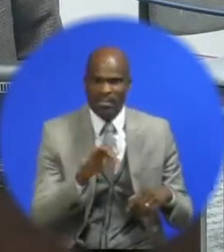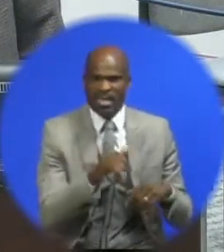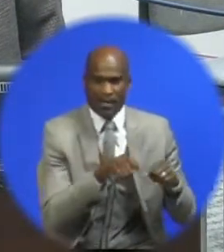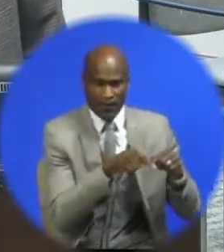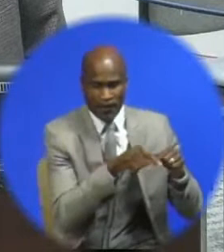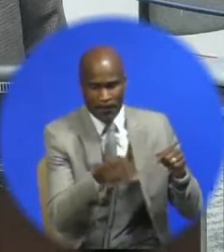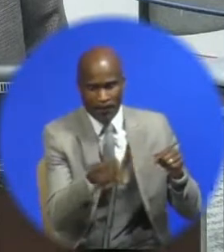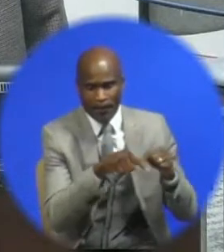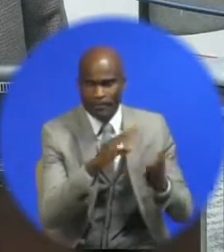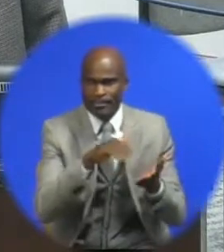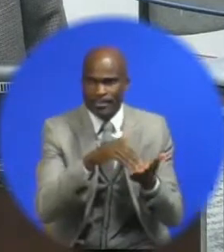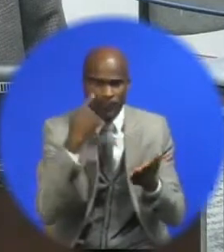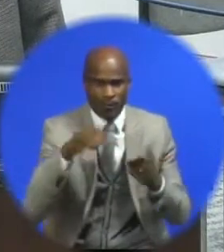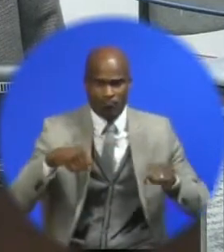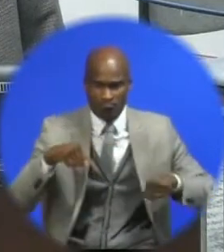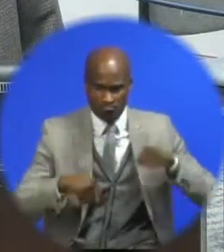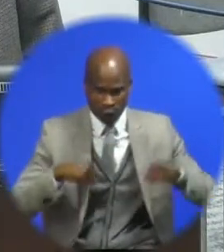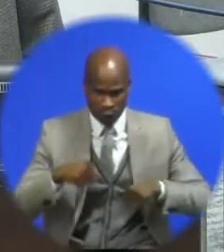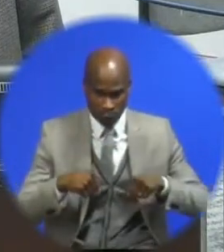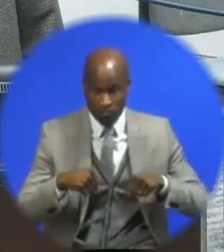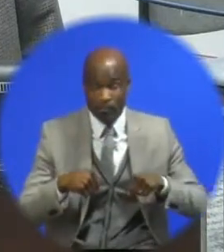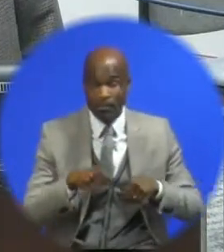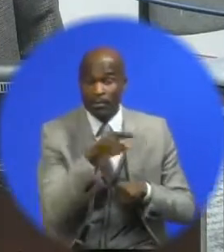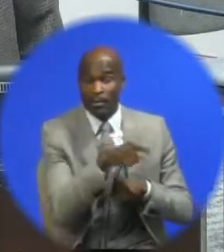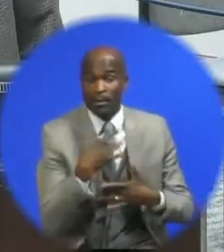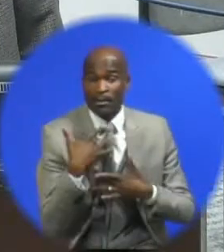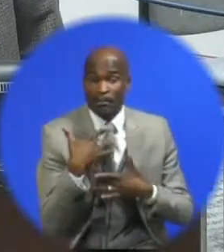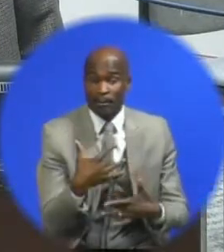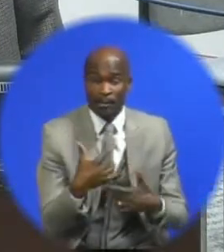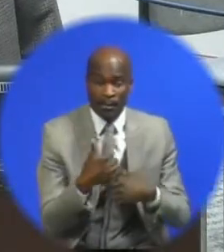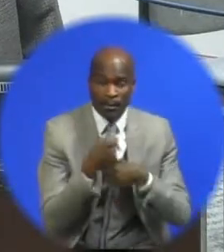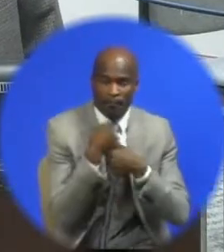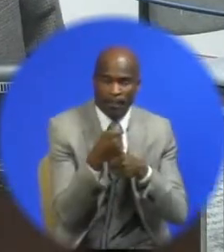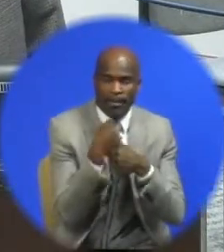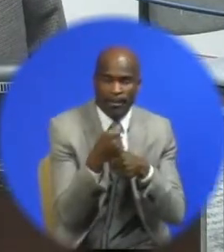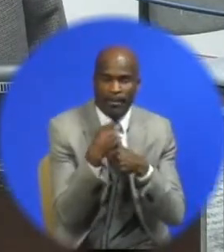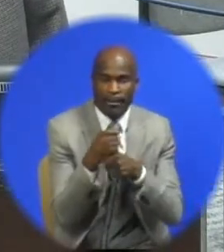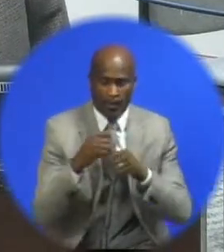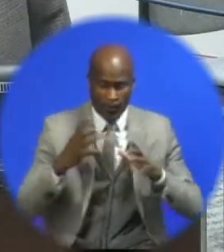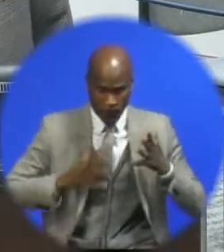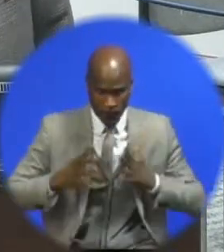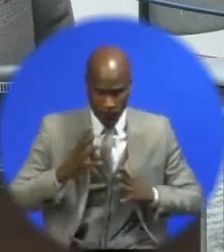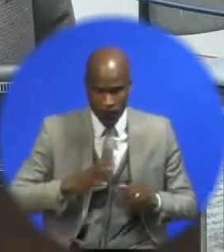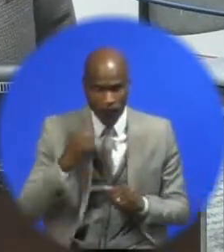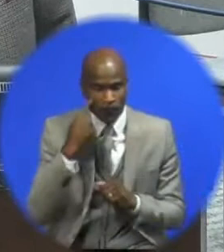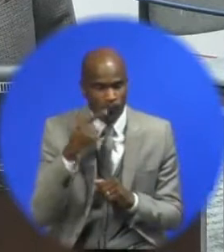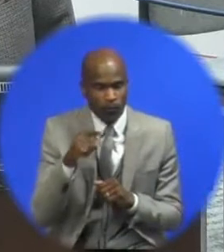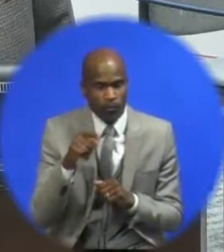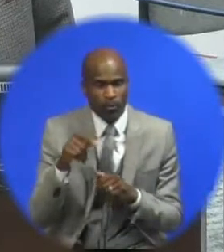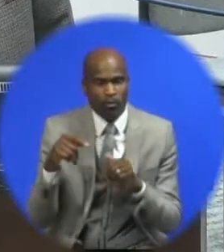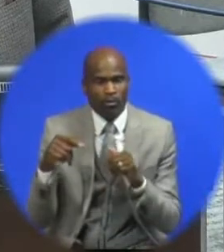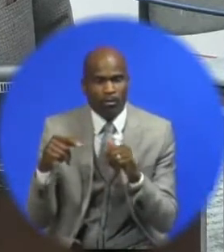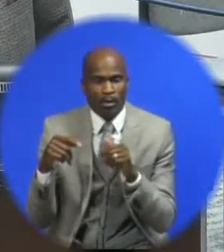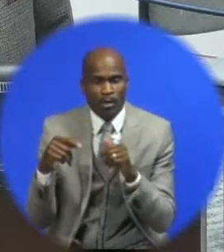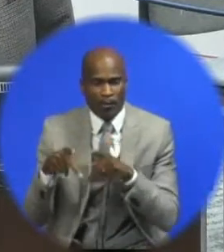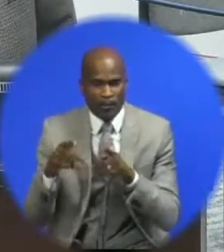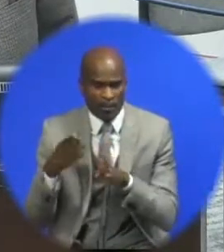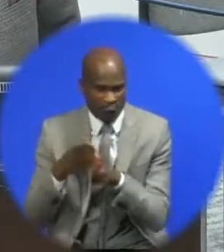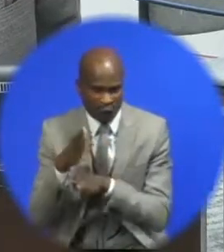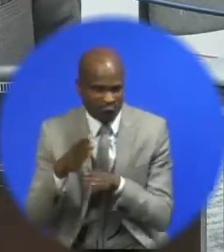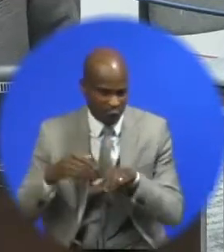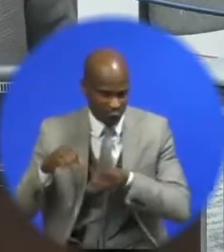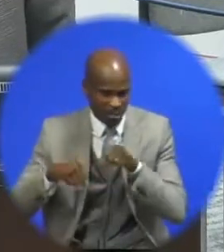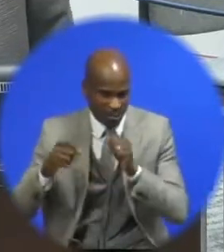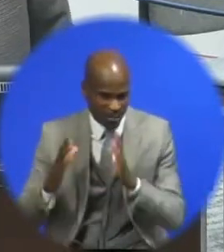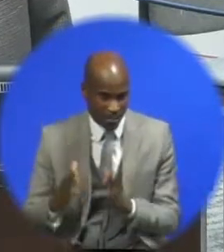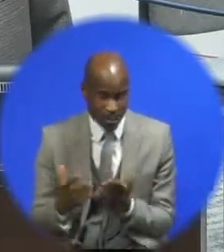center. They make clothing for cyclists. And so that's an important thing.